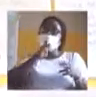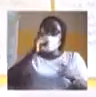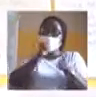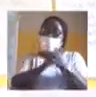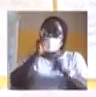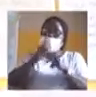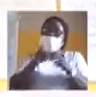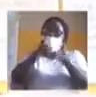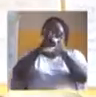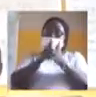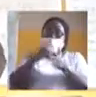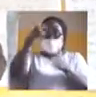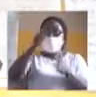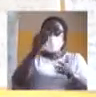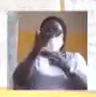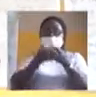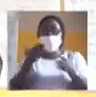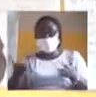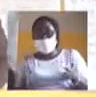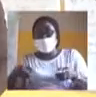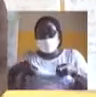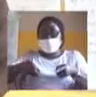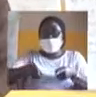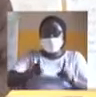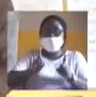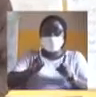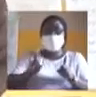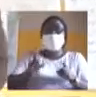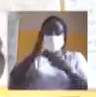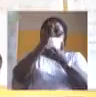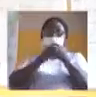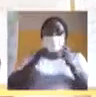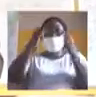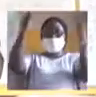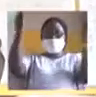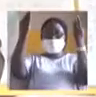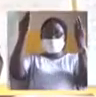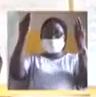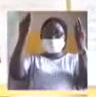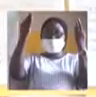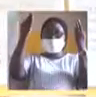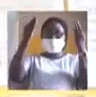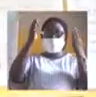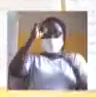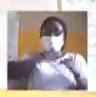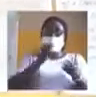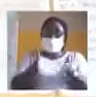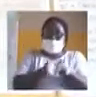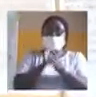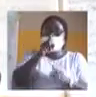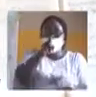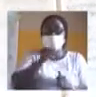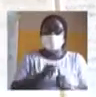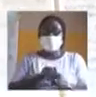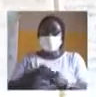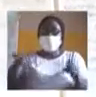festivals. Viewers at home, if I may ask us, during Christmas, what is that one commodity